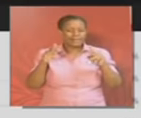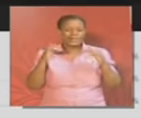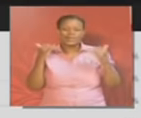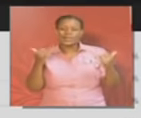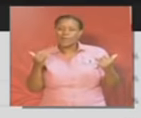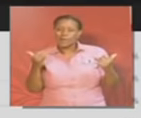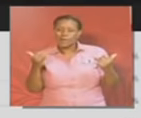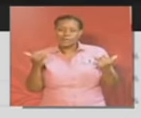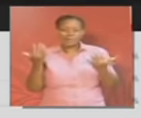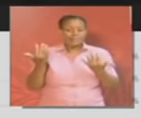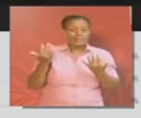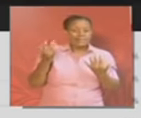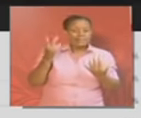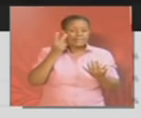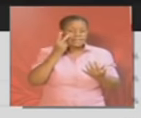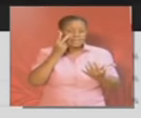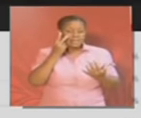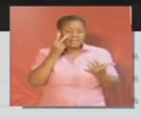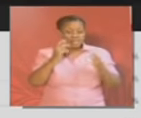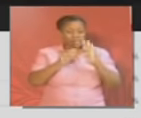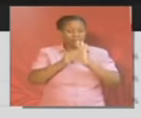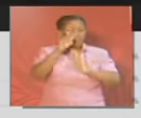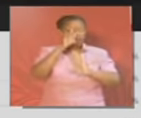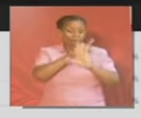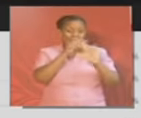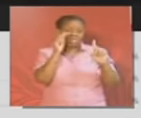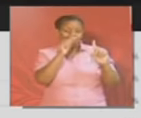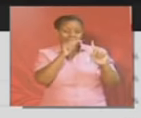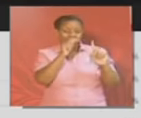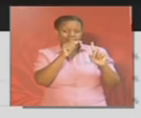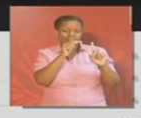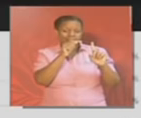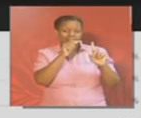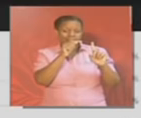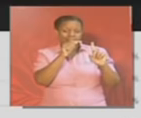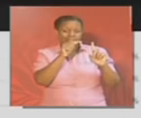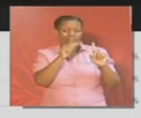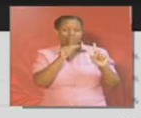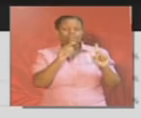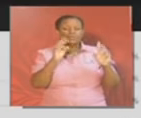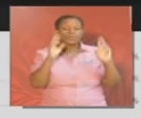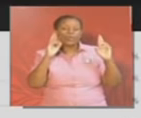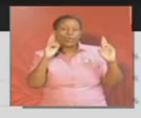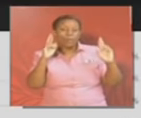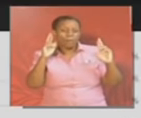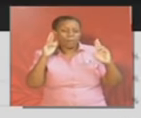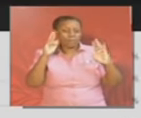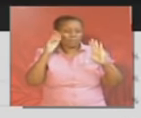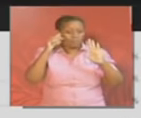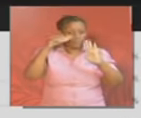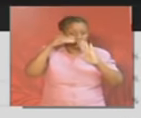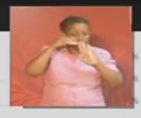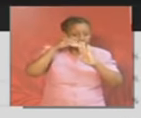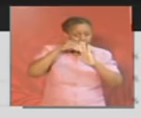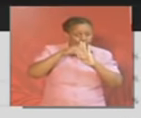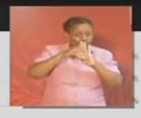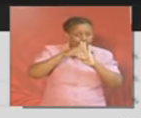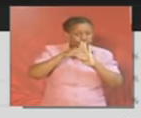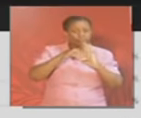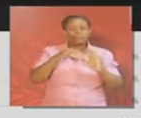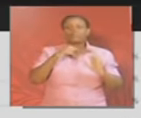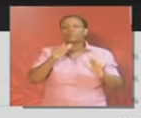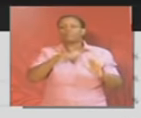what sort of change that has on the trend that we're seeing. The other feature on this graph is